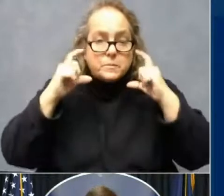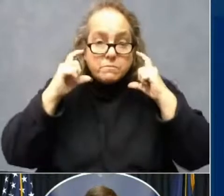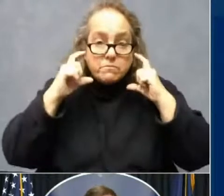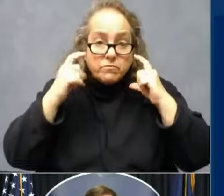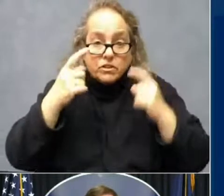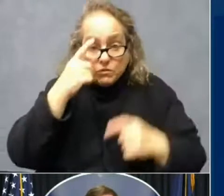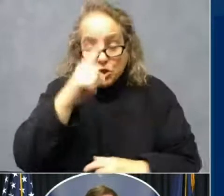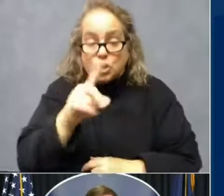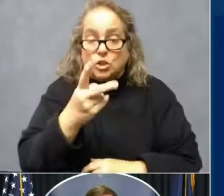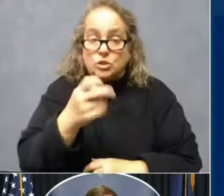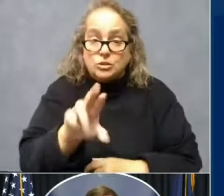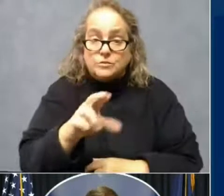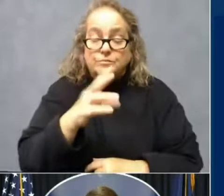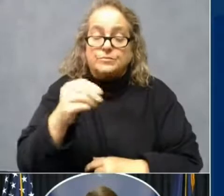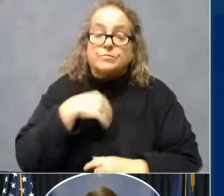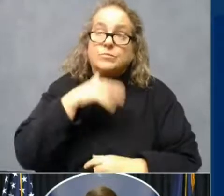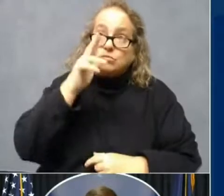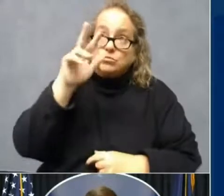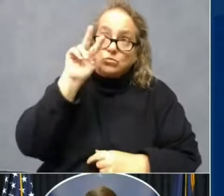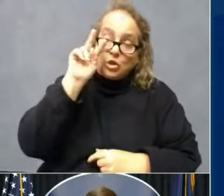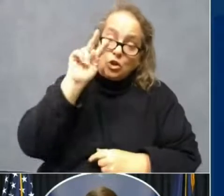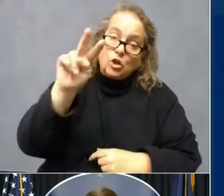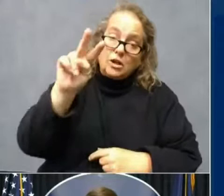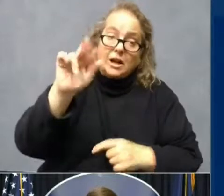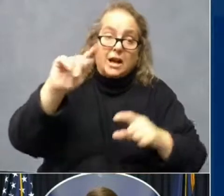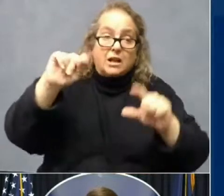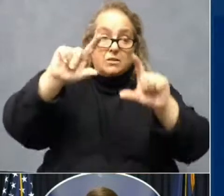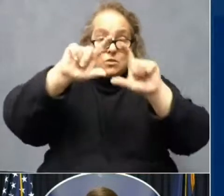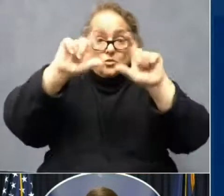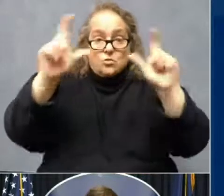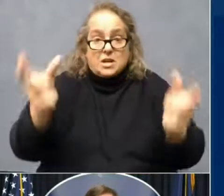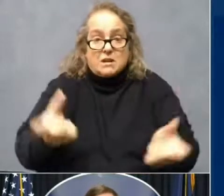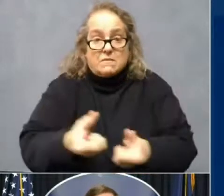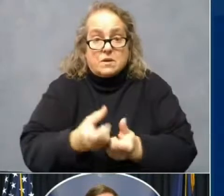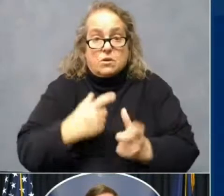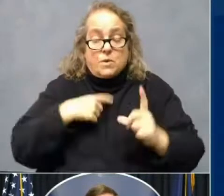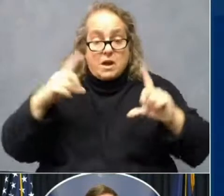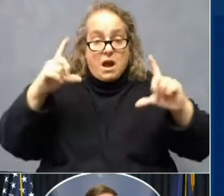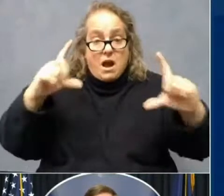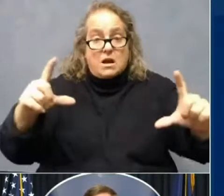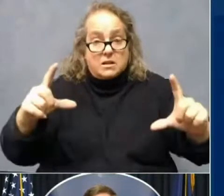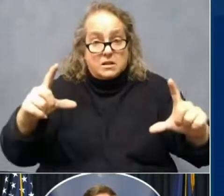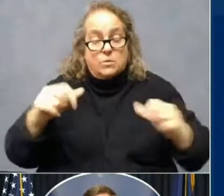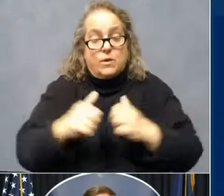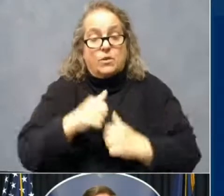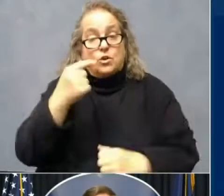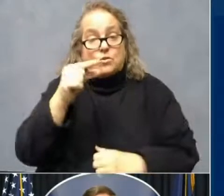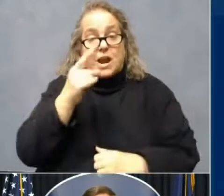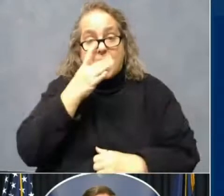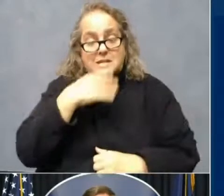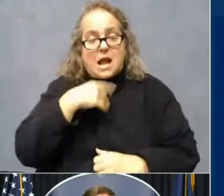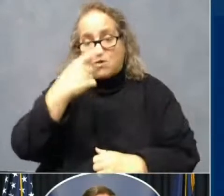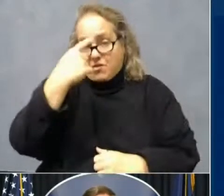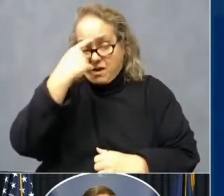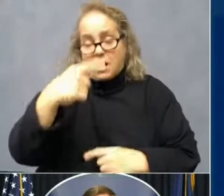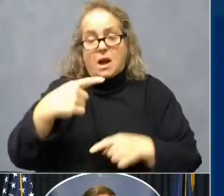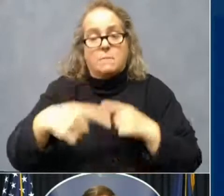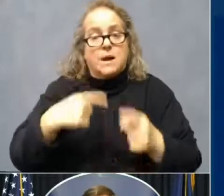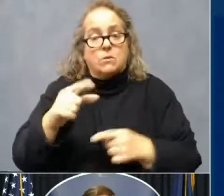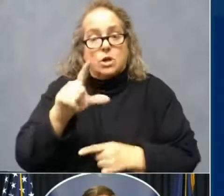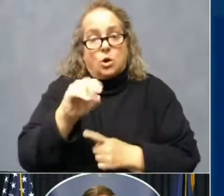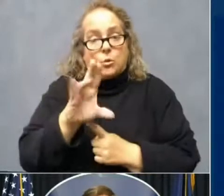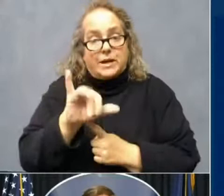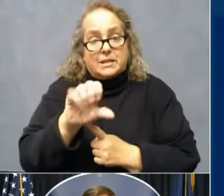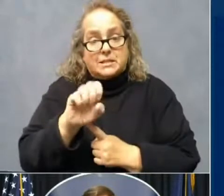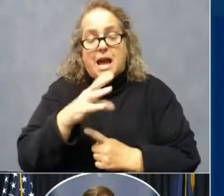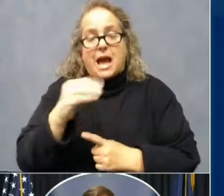on our Capitol with the green lights and think about Louise And I'm going to pledge to try to do better every day in my